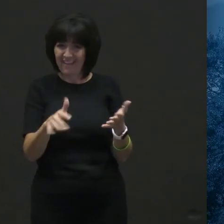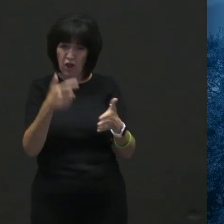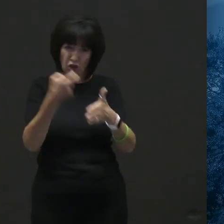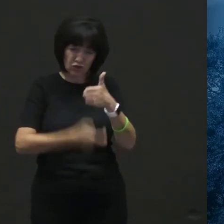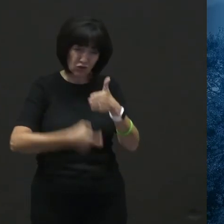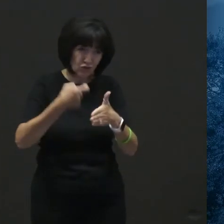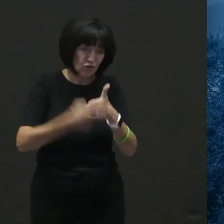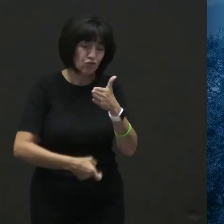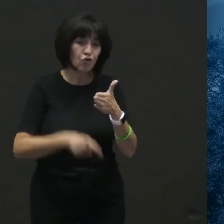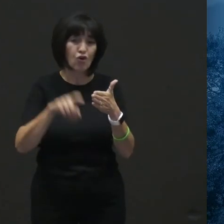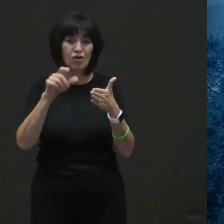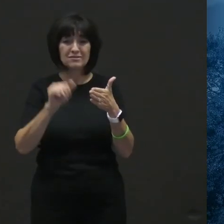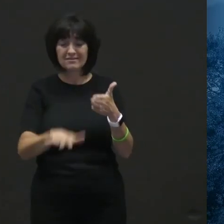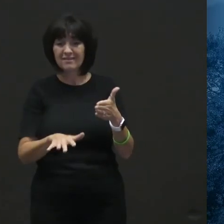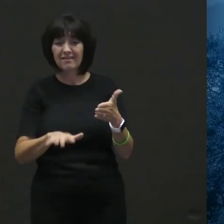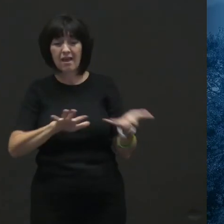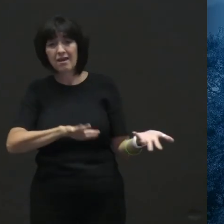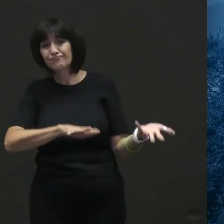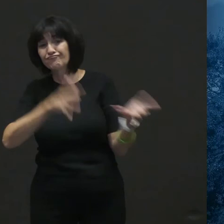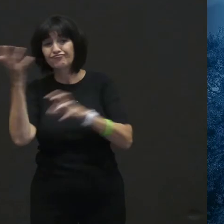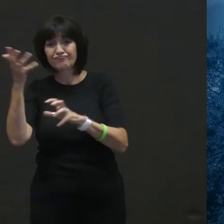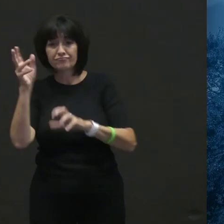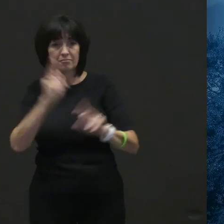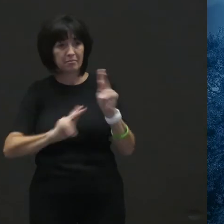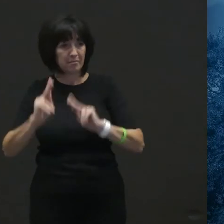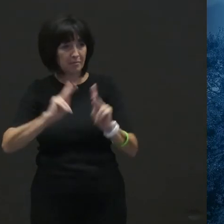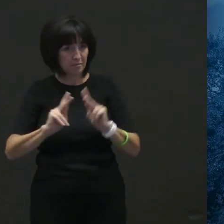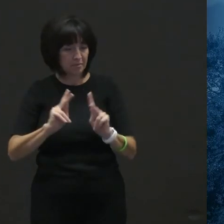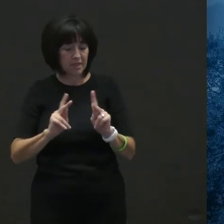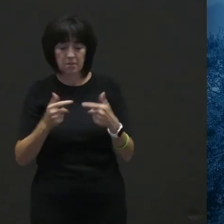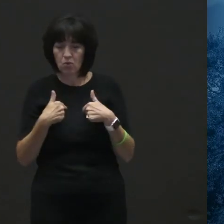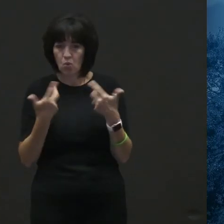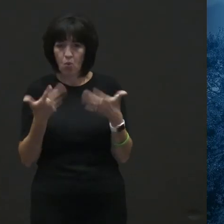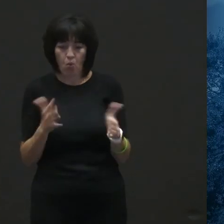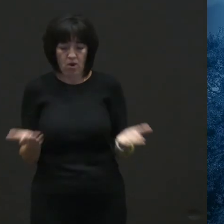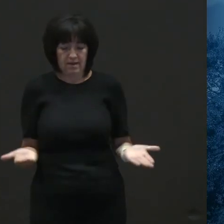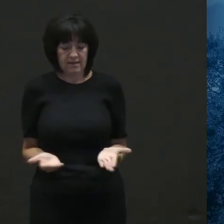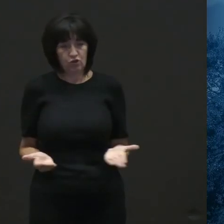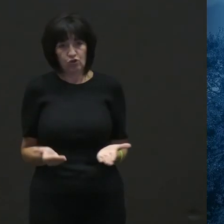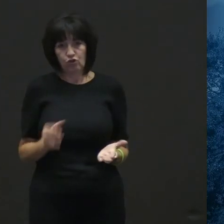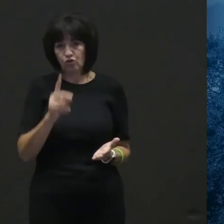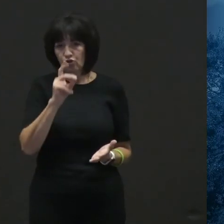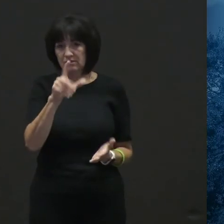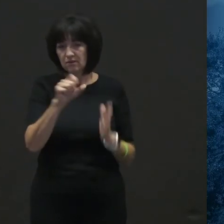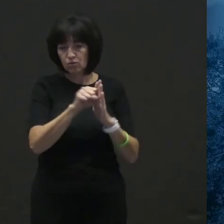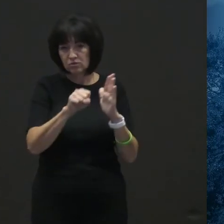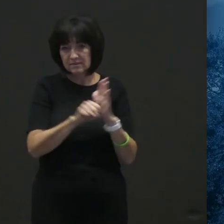We don't want that here in Newark at the University of Delaware, Delaware State, in Dover.